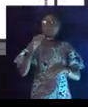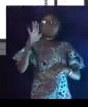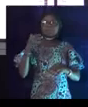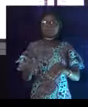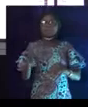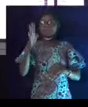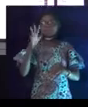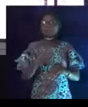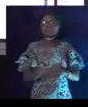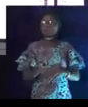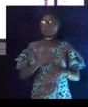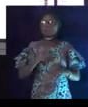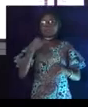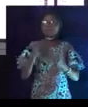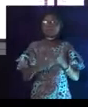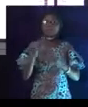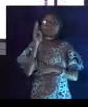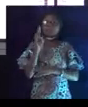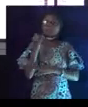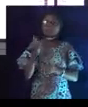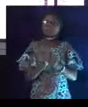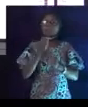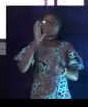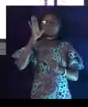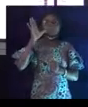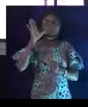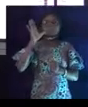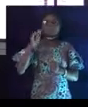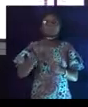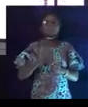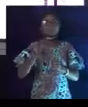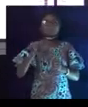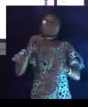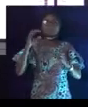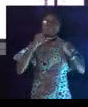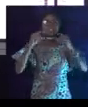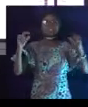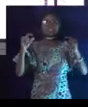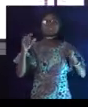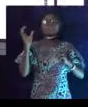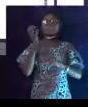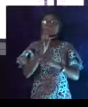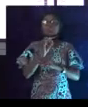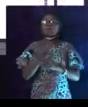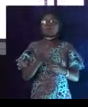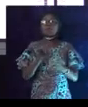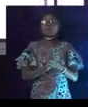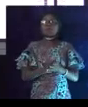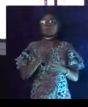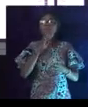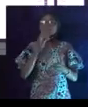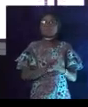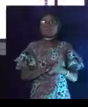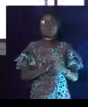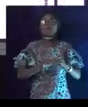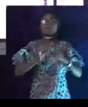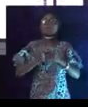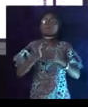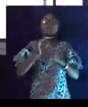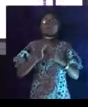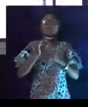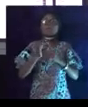can divide both. So 9 goes here 1, 9 goes here 10. Now that I have 10 here and I have 5 here, I just